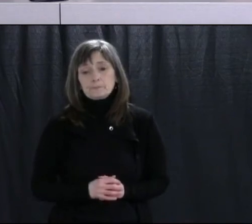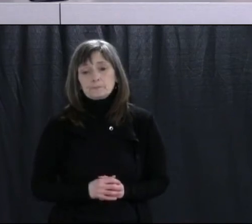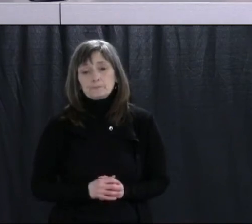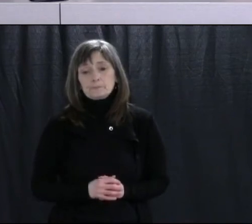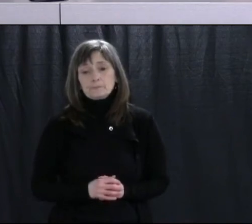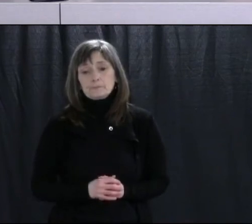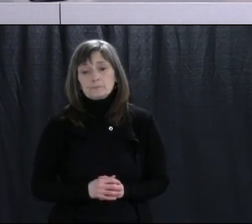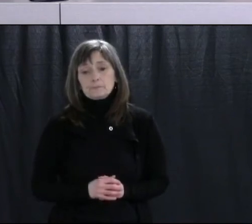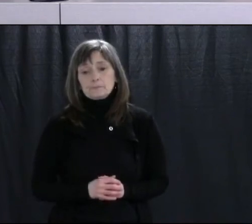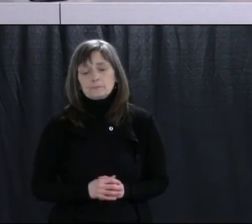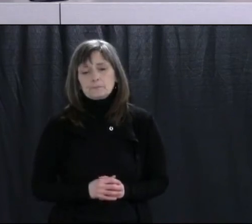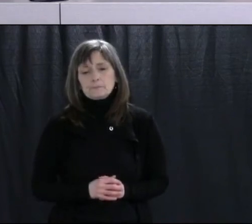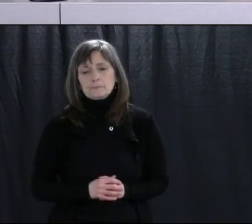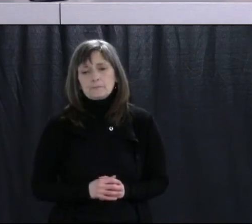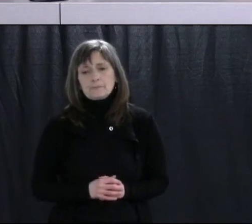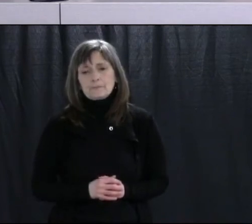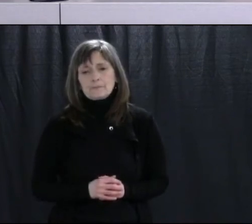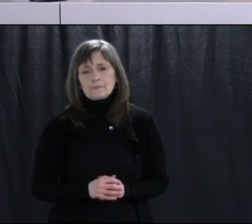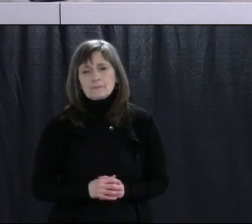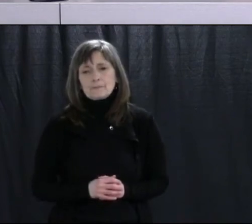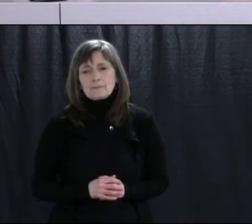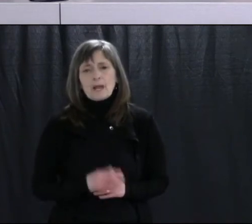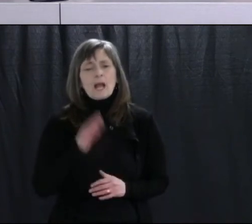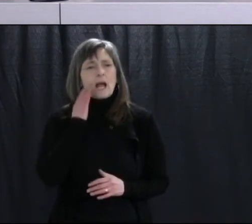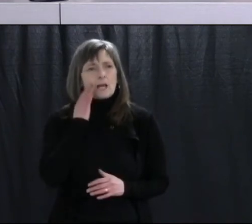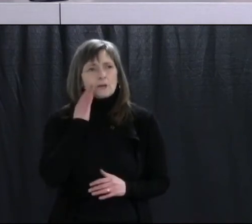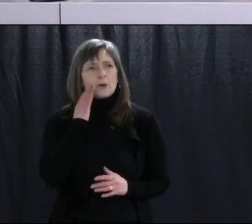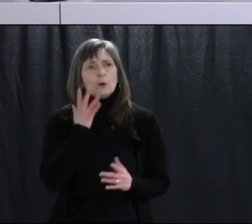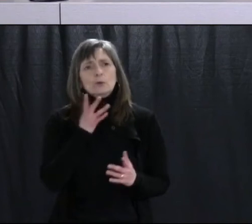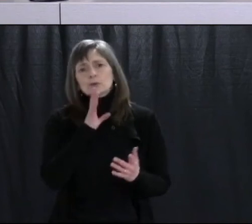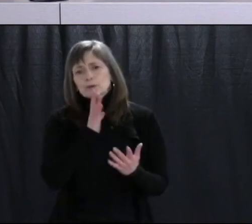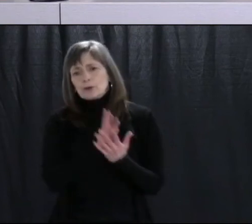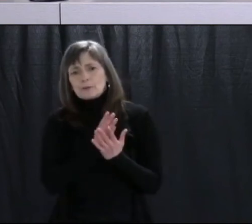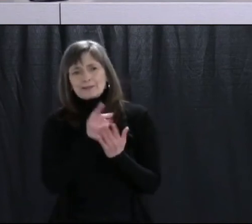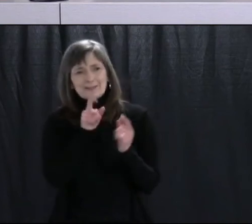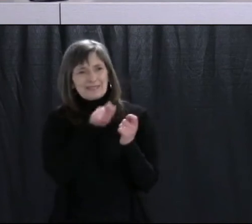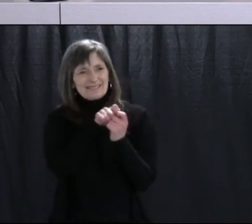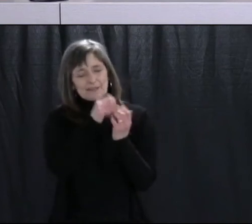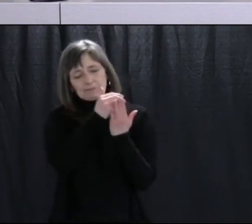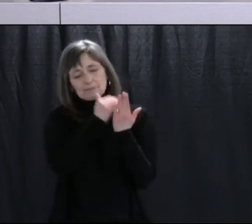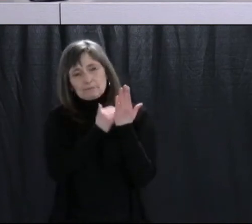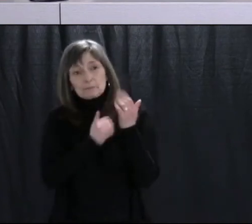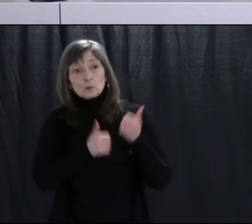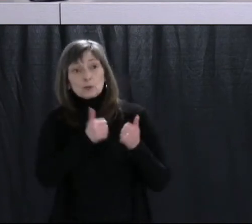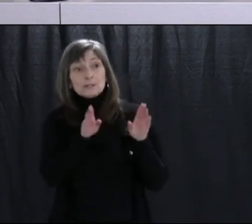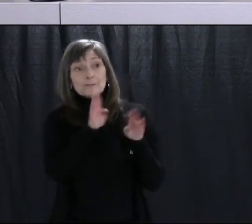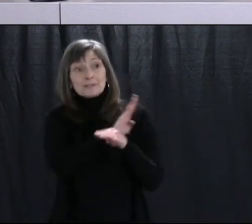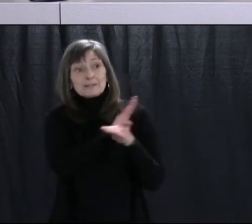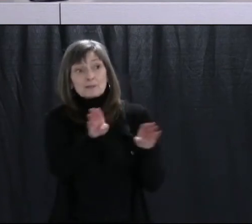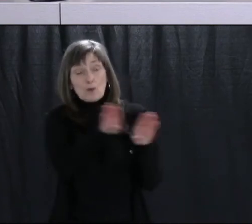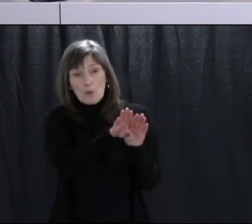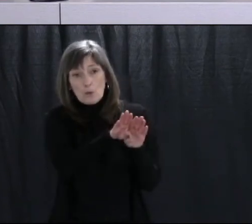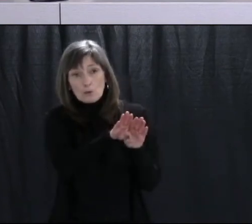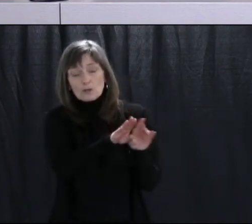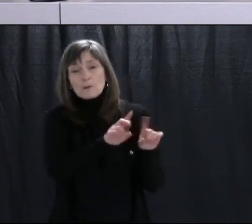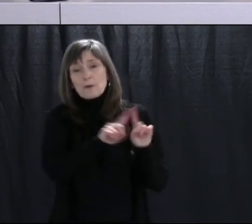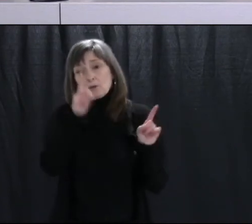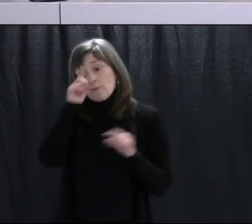Looking for, I know a release is coming later with what businesses are to close and that will be provided. In terms of the fishery, we know